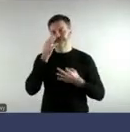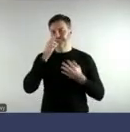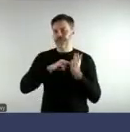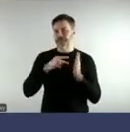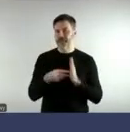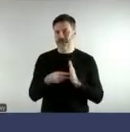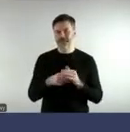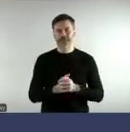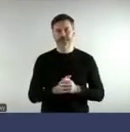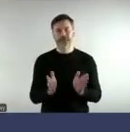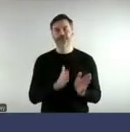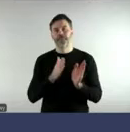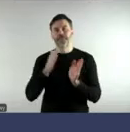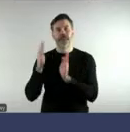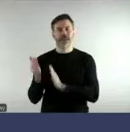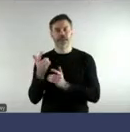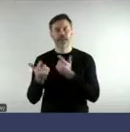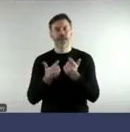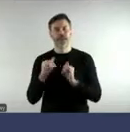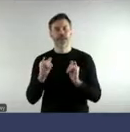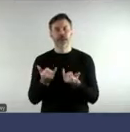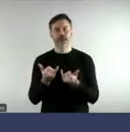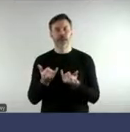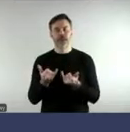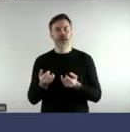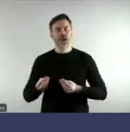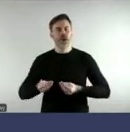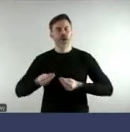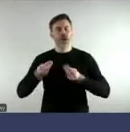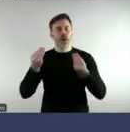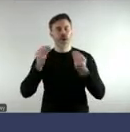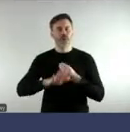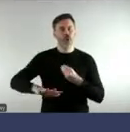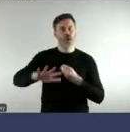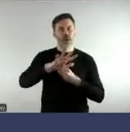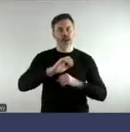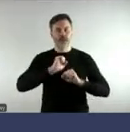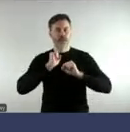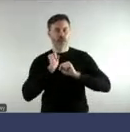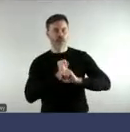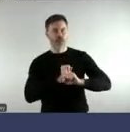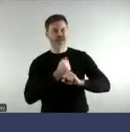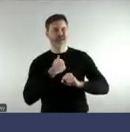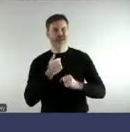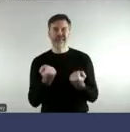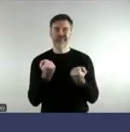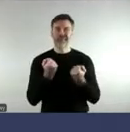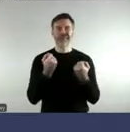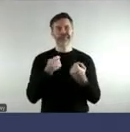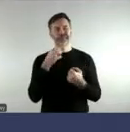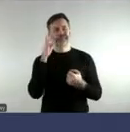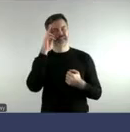regional and local level. So we are working on now to trying to understand the consequences of war or